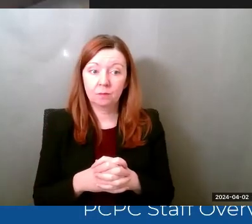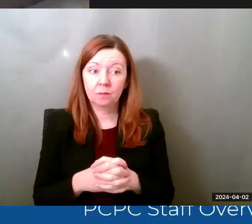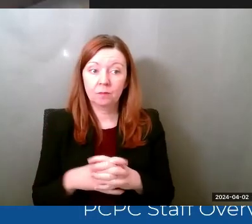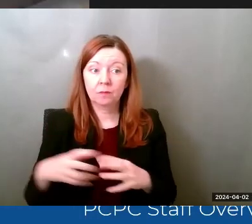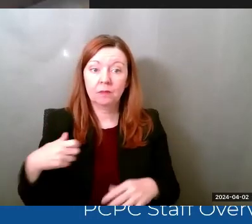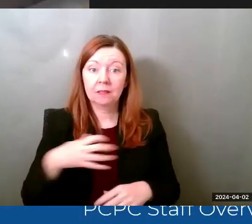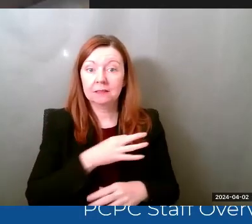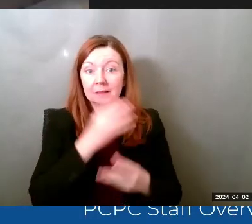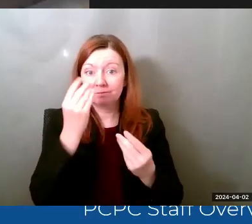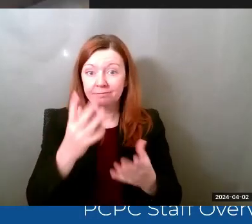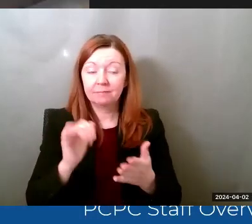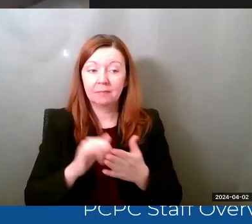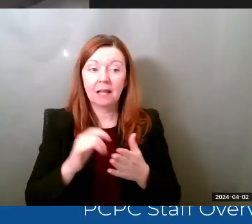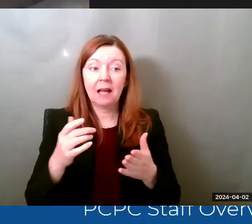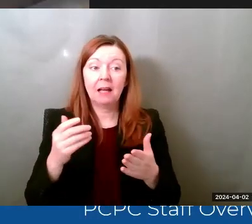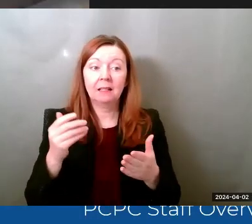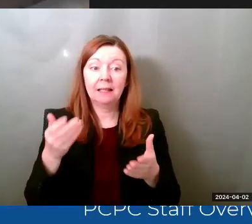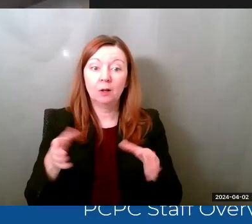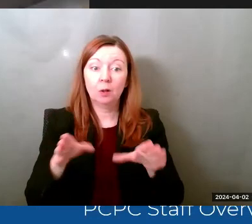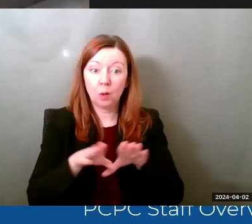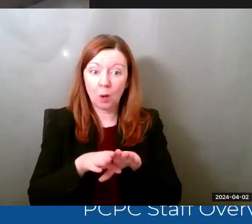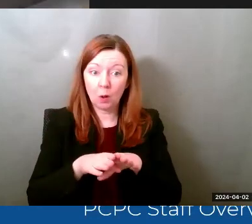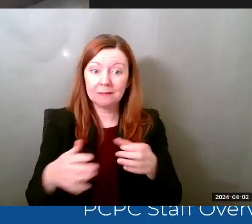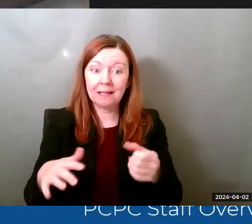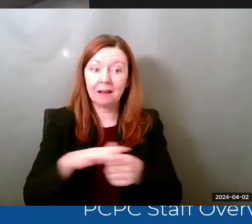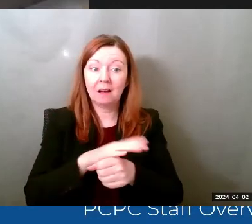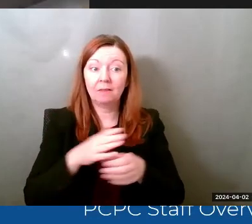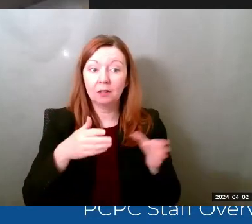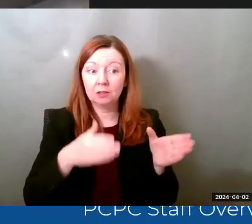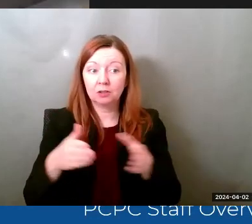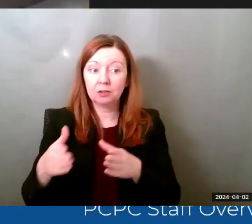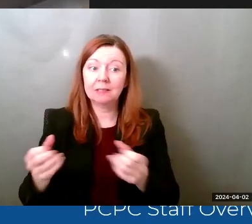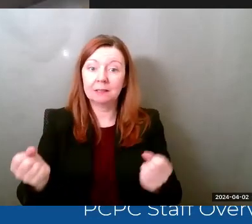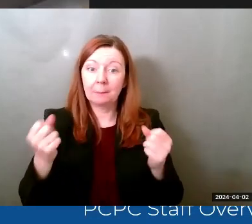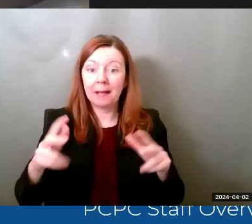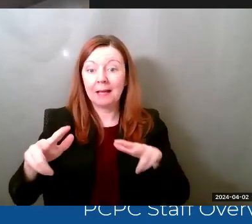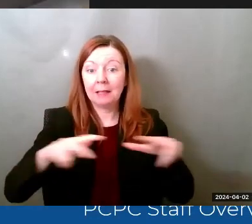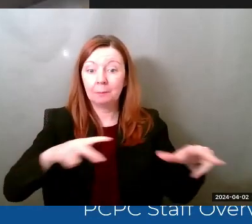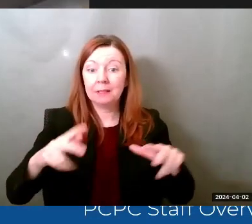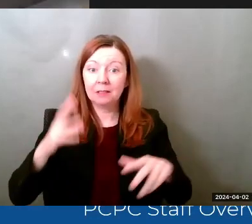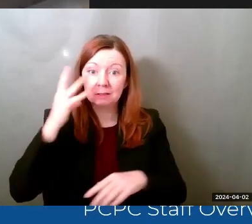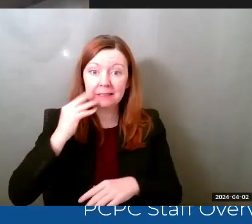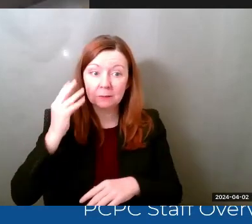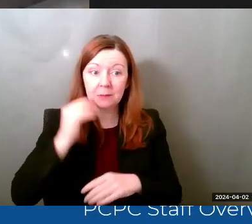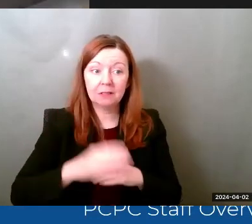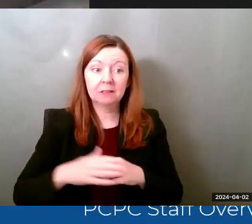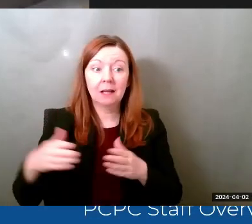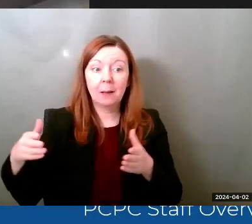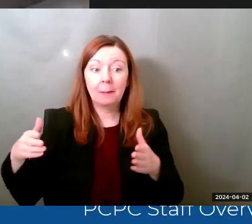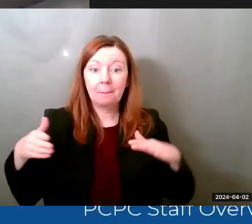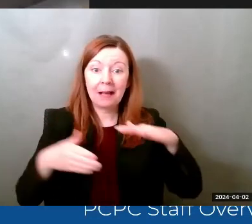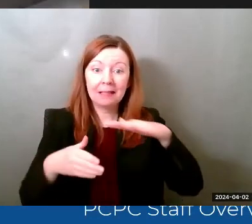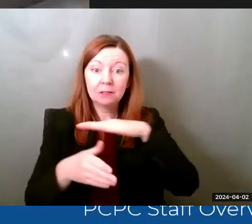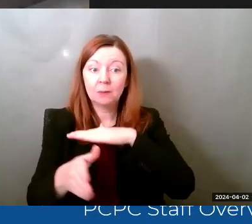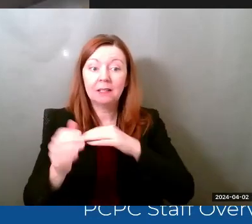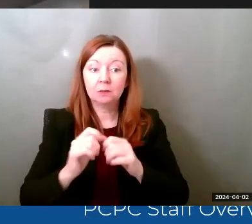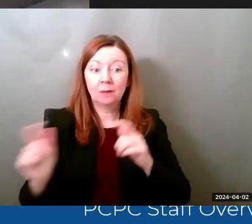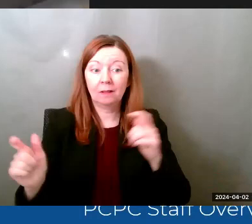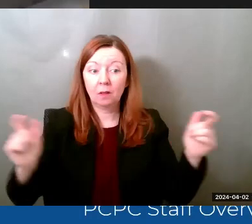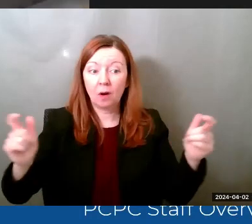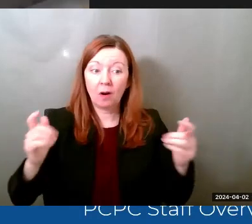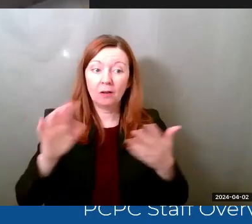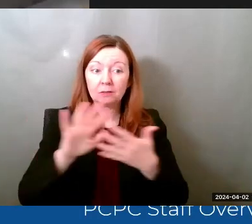Staff notes that enclosed and covered streets result in a variety of pedestrian experiences. Passageways with large opaque